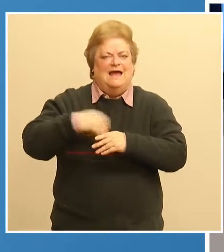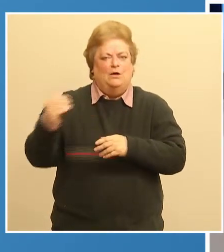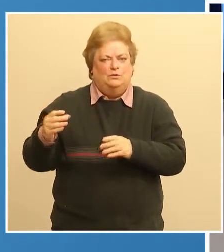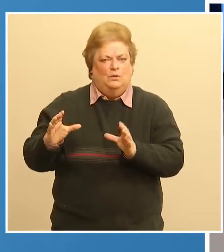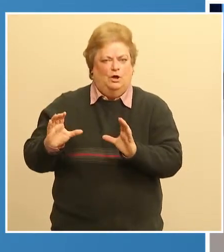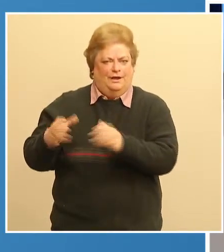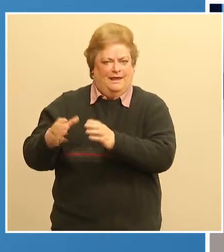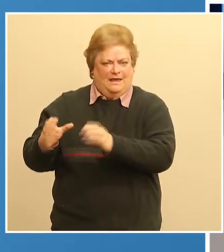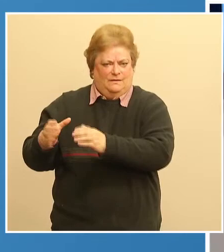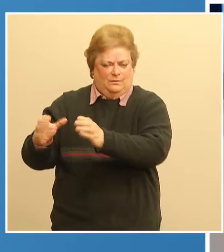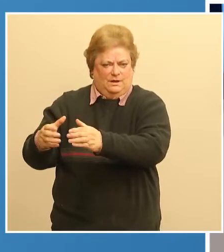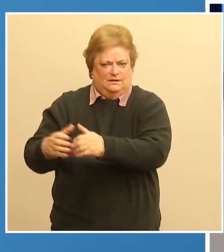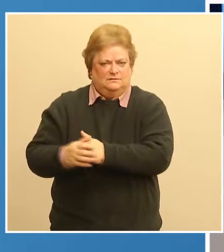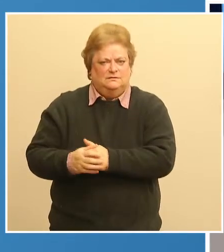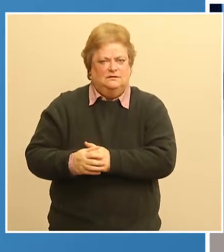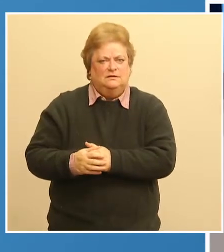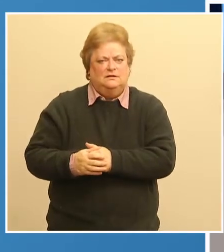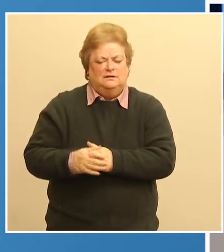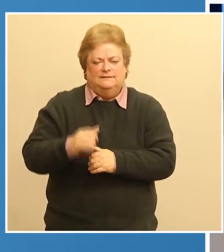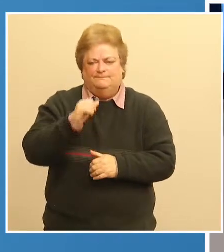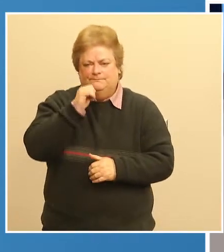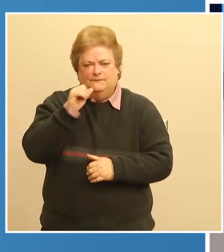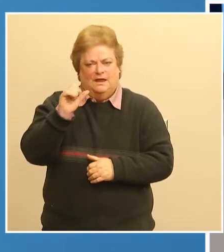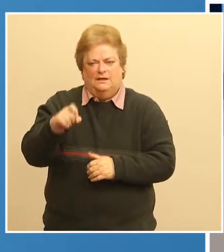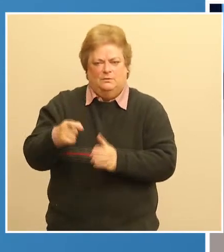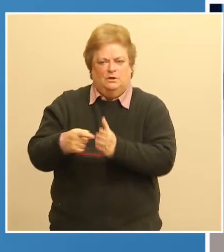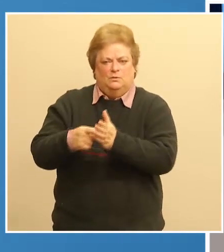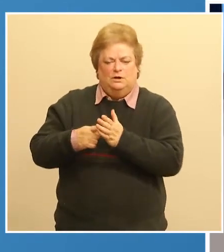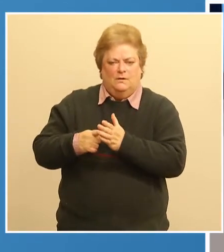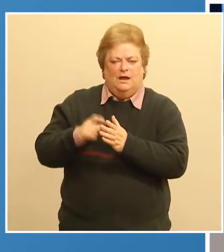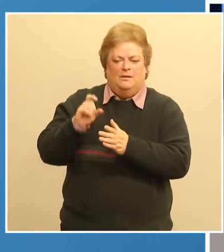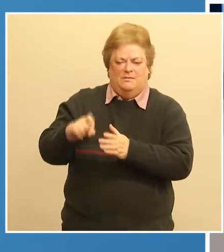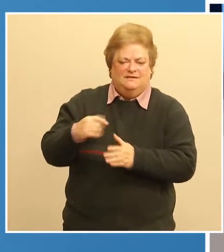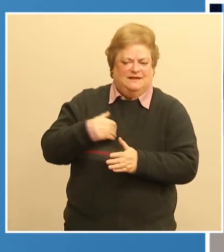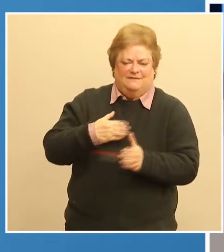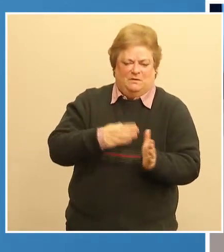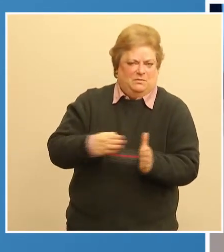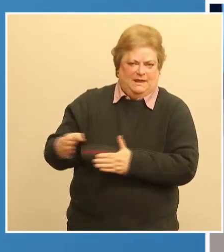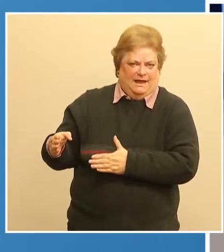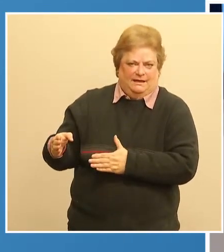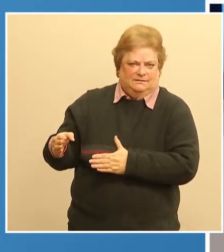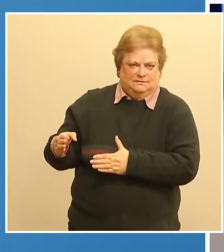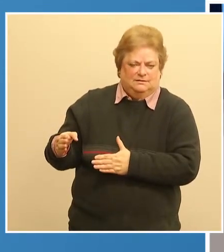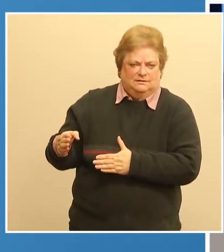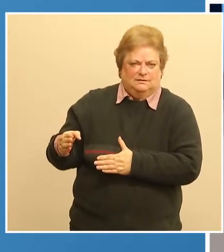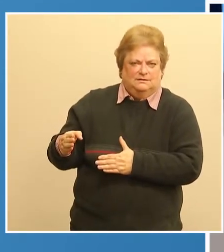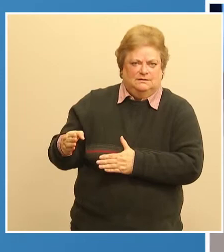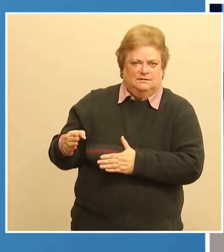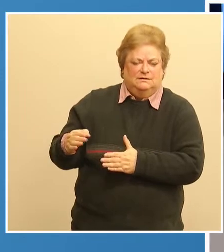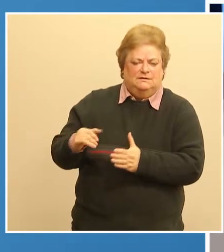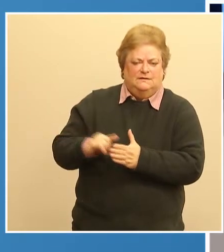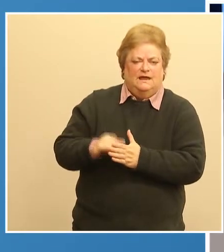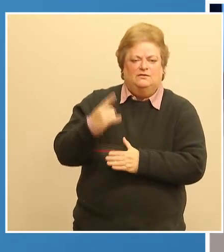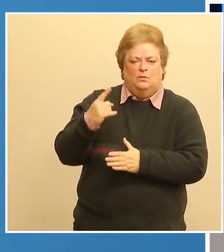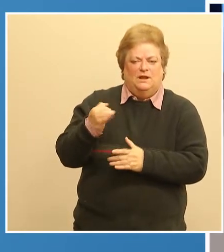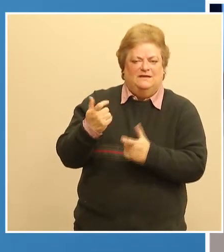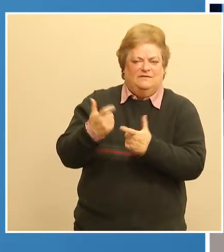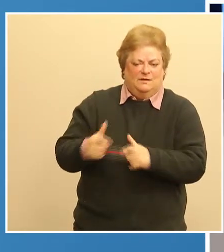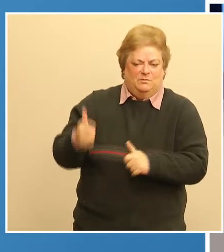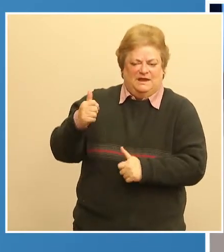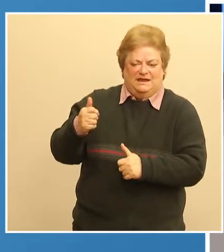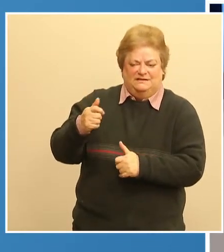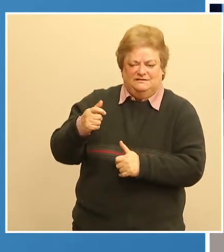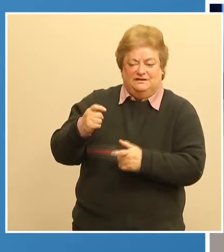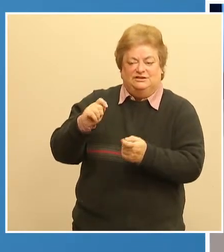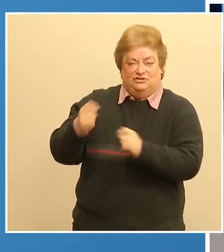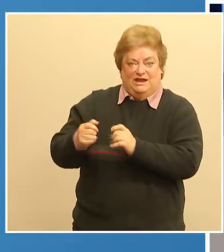gatherings. No longer will require an event plan. It's probably one of the major changes that I've